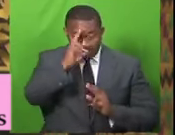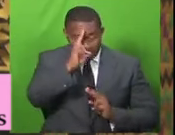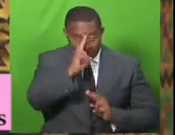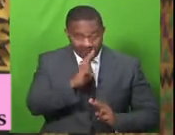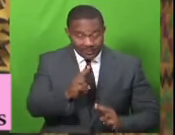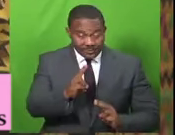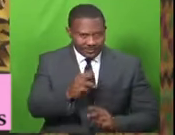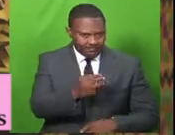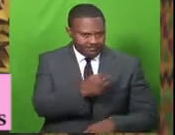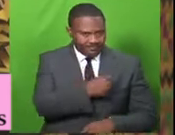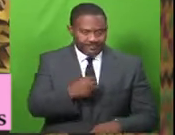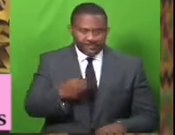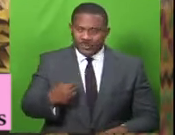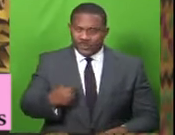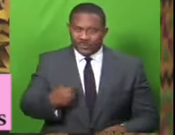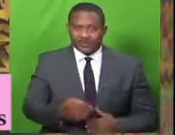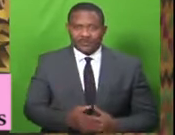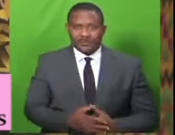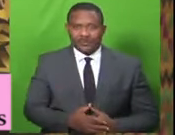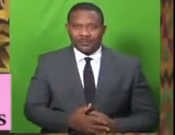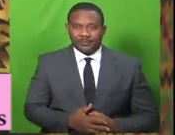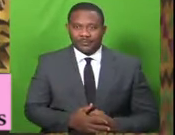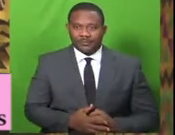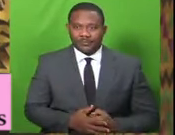honorable members,